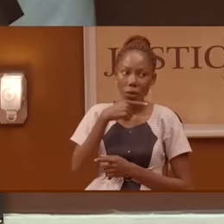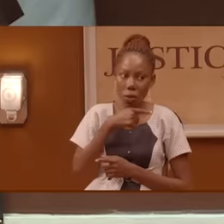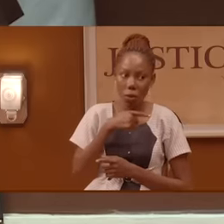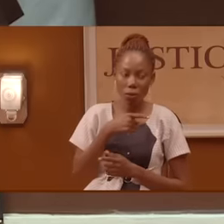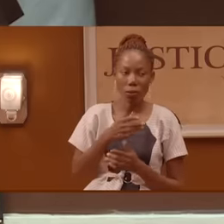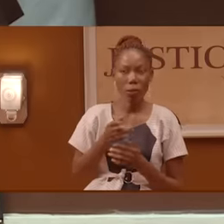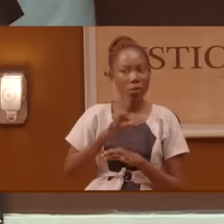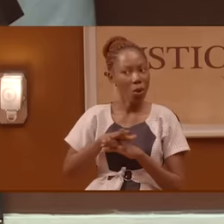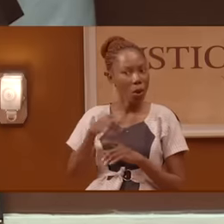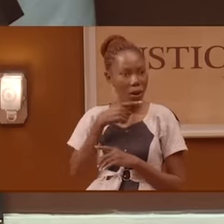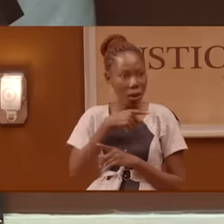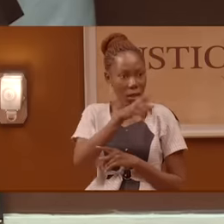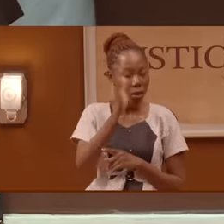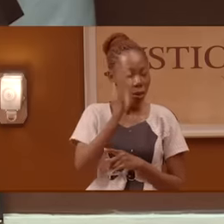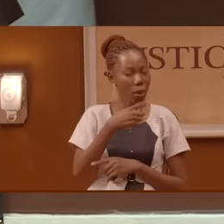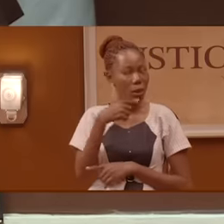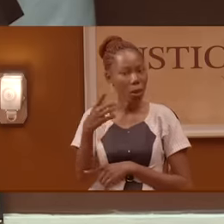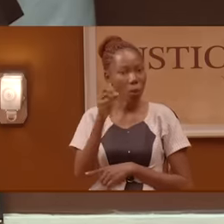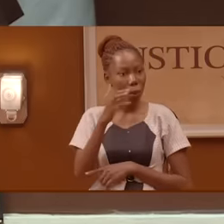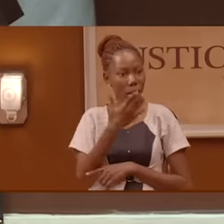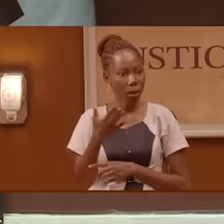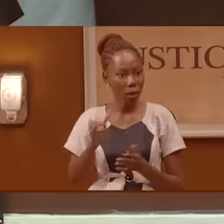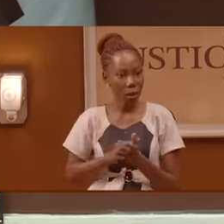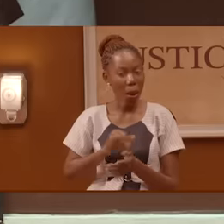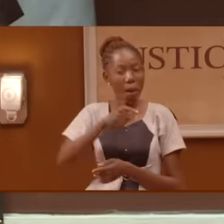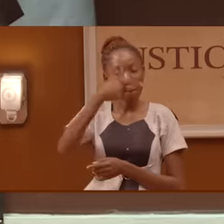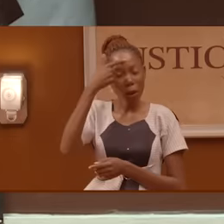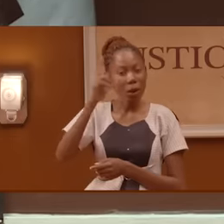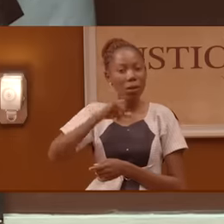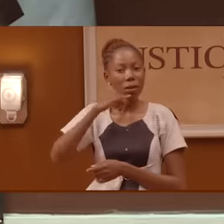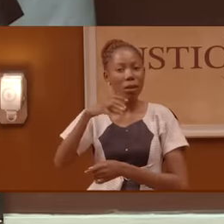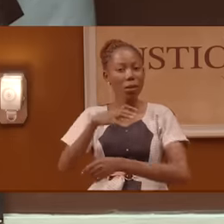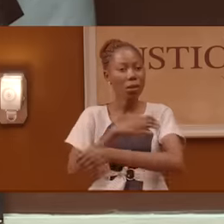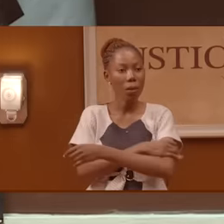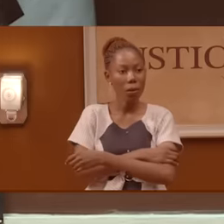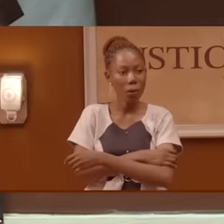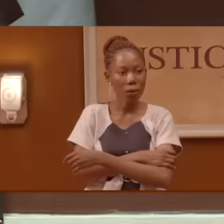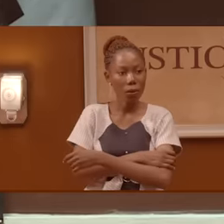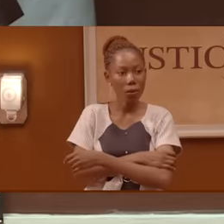saying... But I'll tell you one thing. Because it's capital, it's a deal.